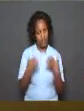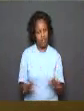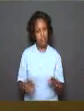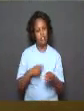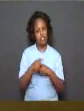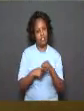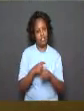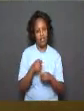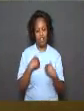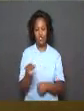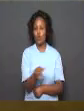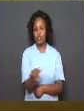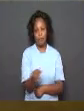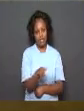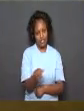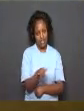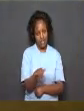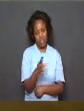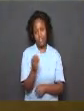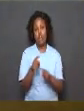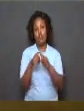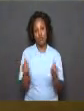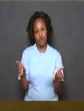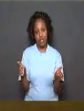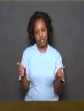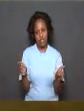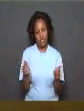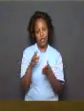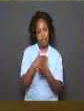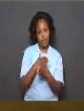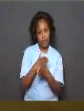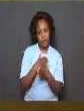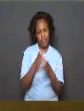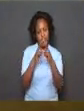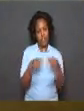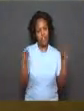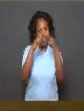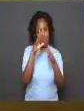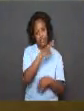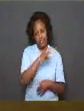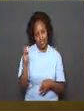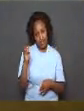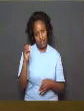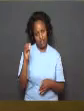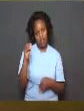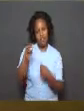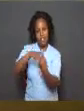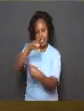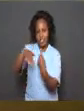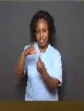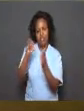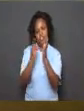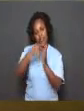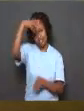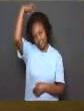also learned about the similarities and differences between the federal and